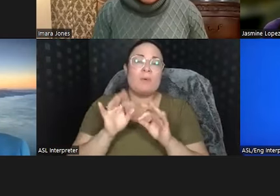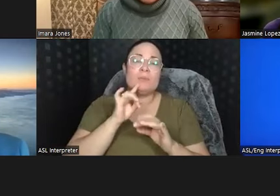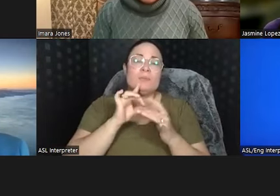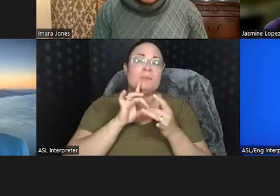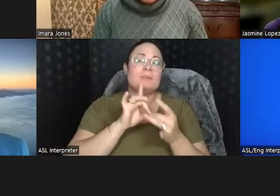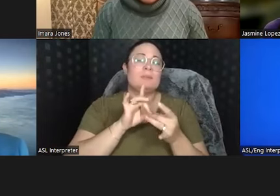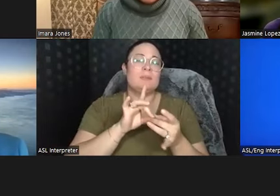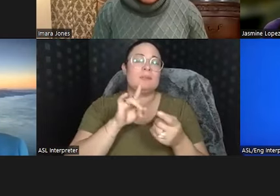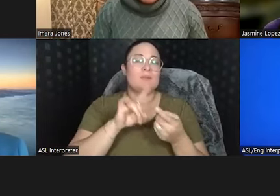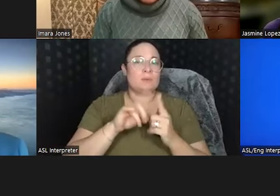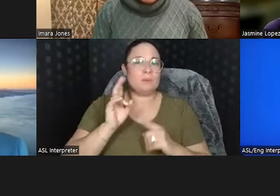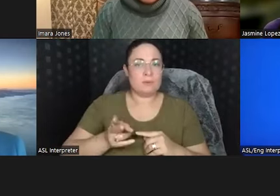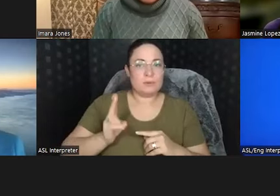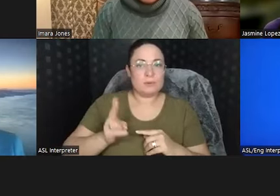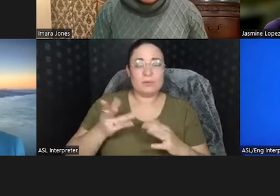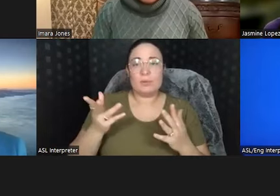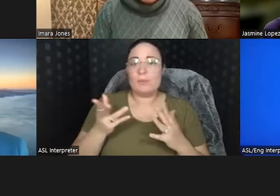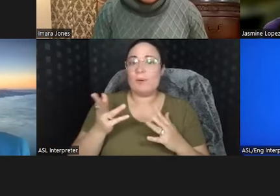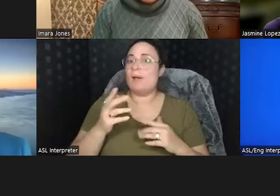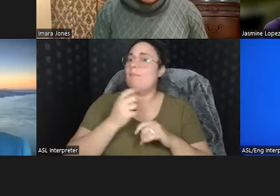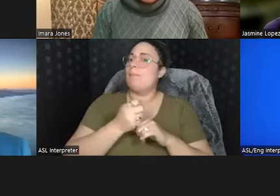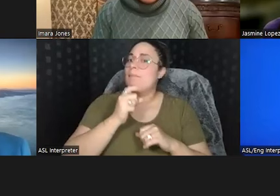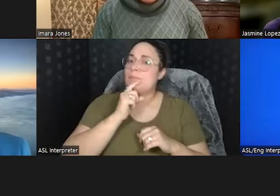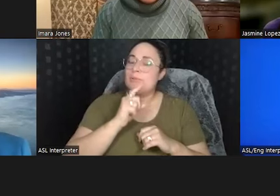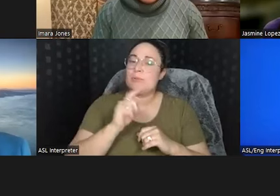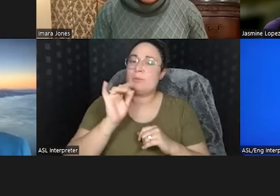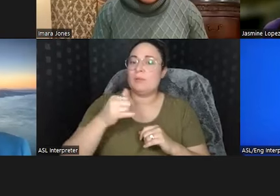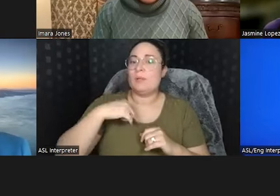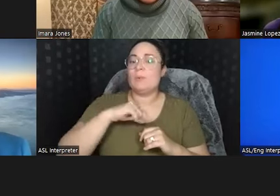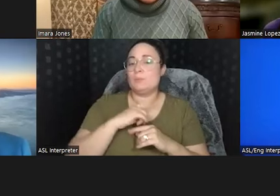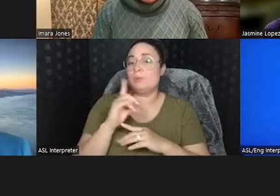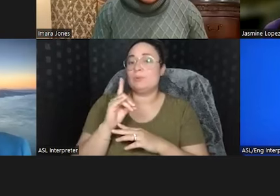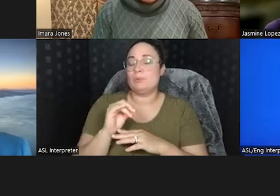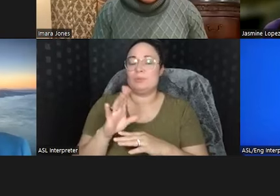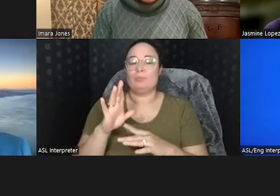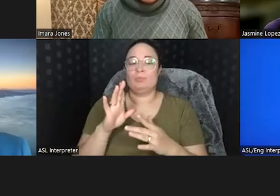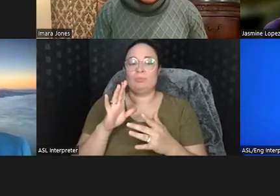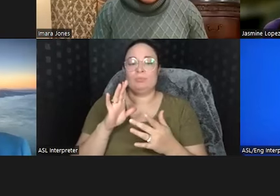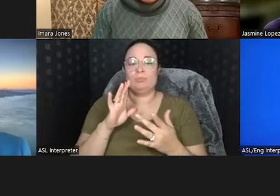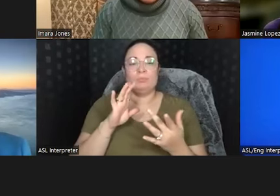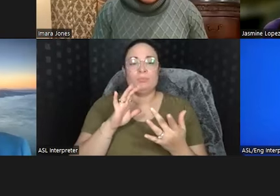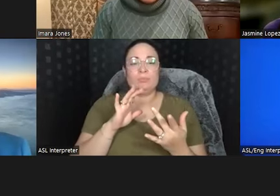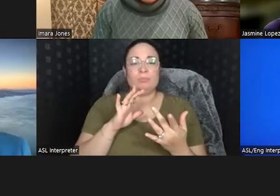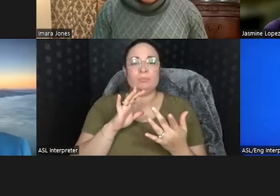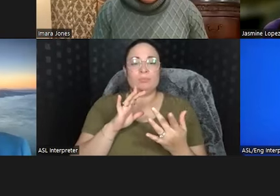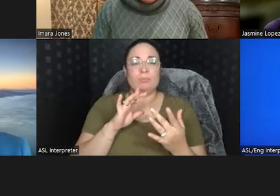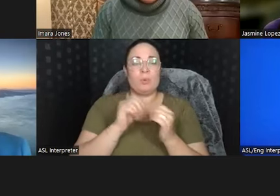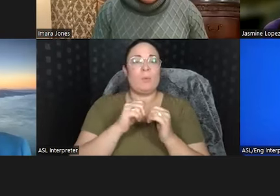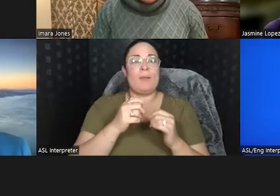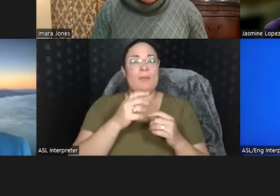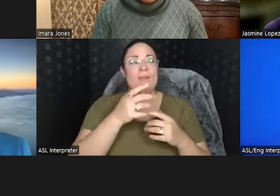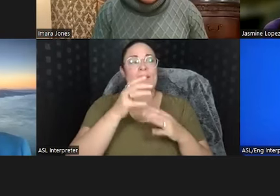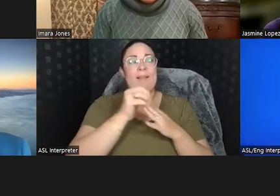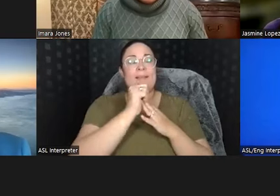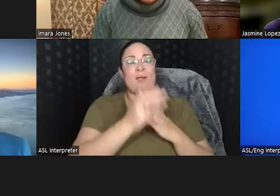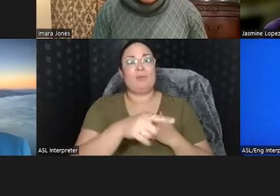to history, is making sure that we touch bases with faith-based leaders, getting them